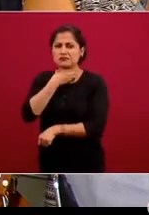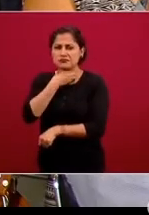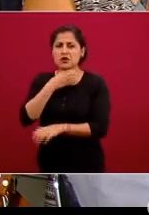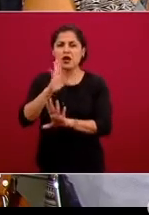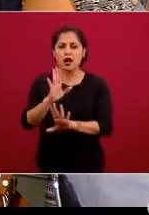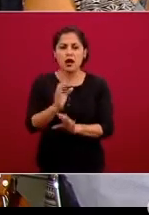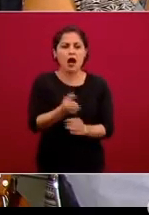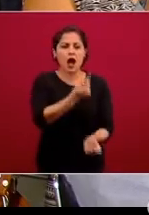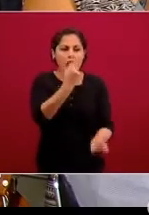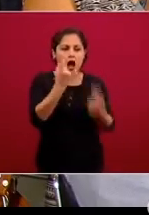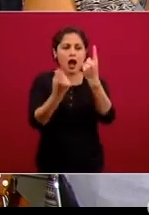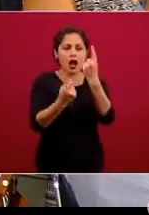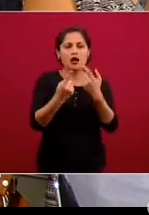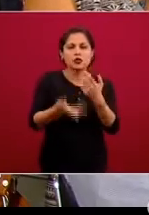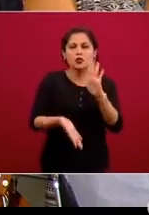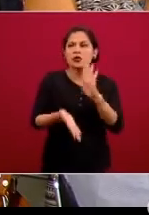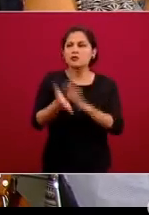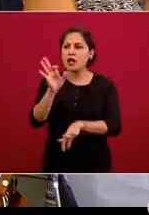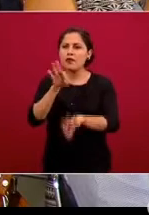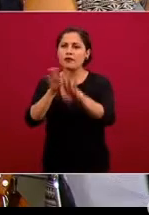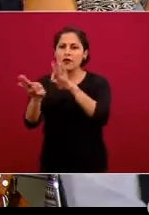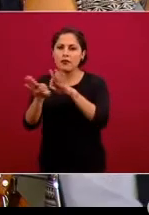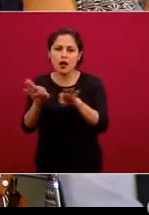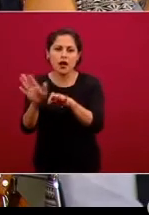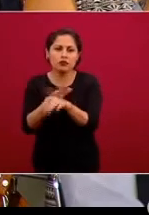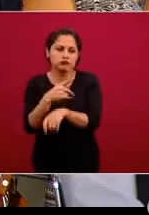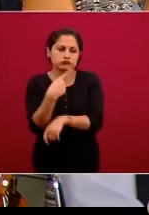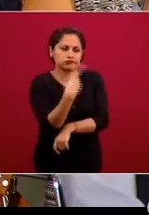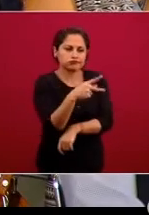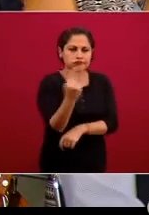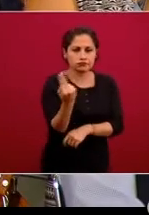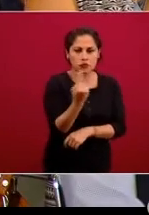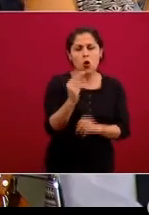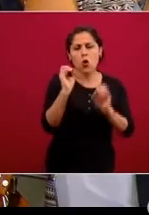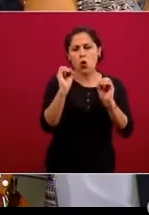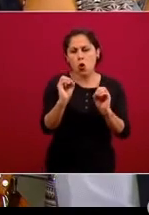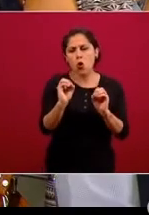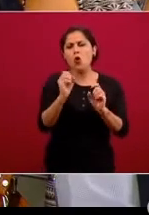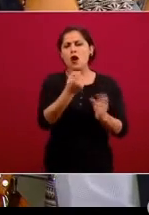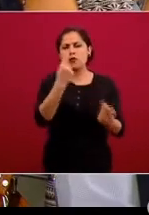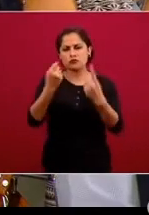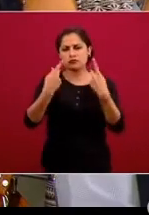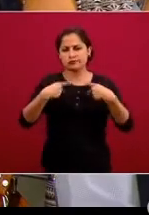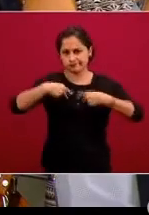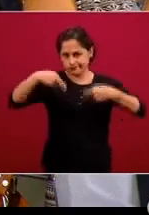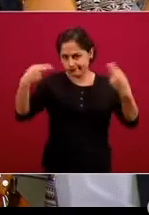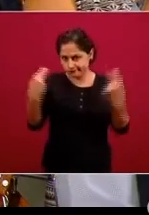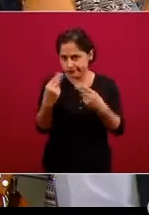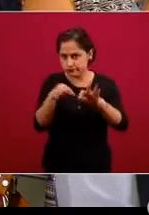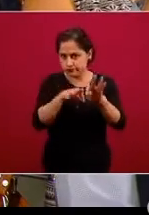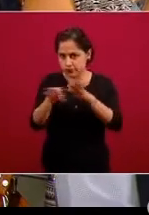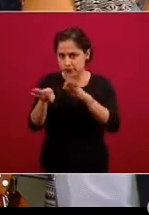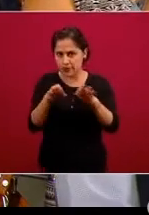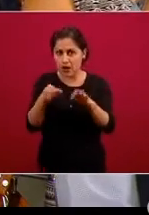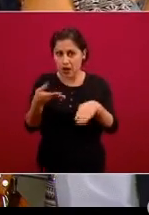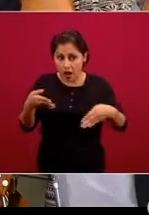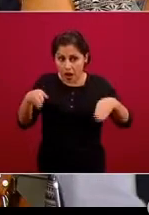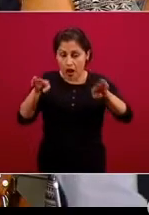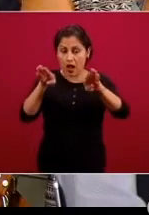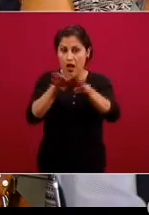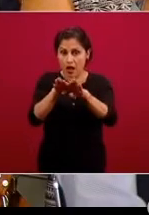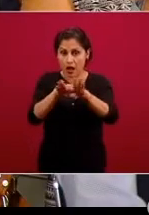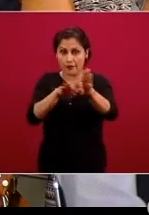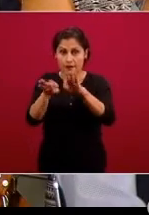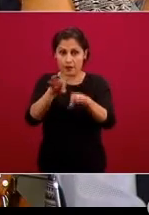home? If it's only a very small percentage of people, the ones that are actually going out to work every day because they have a